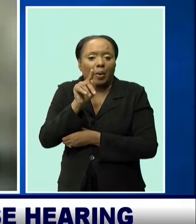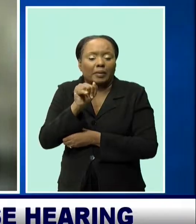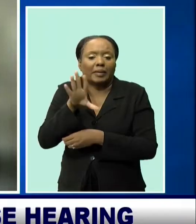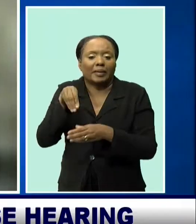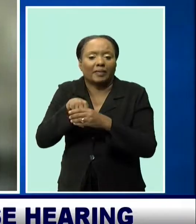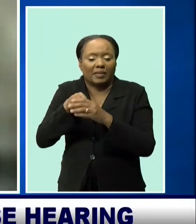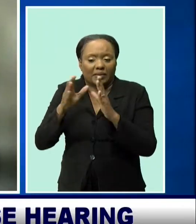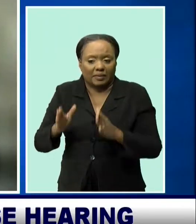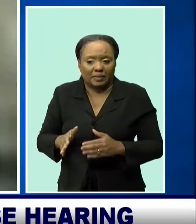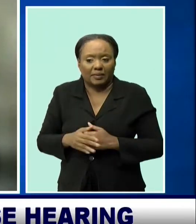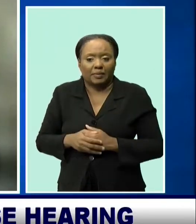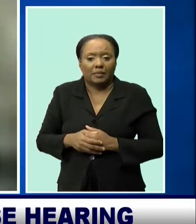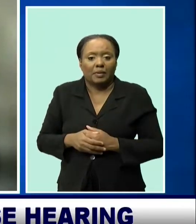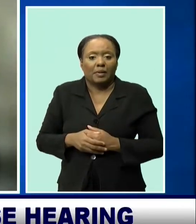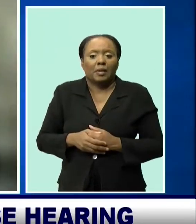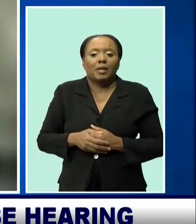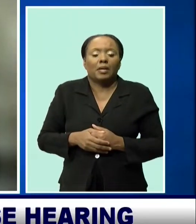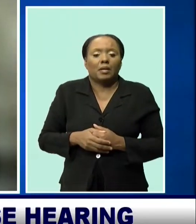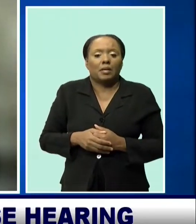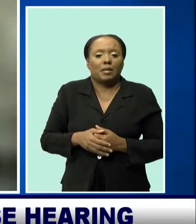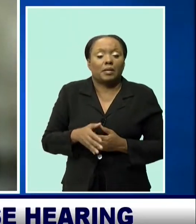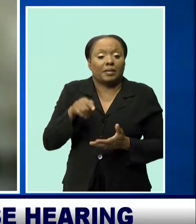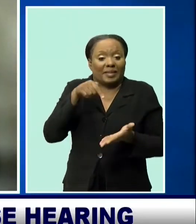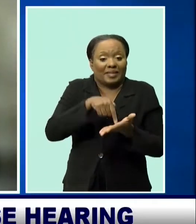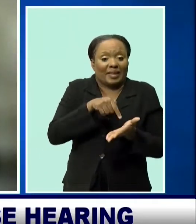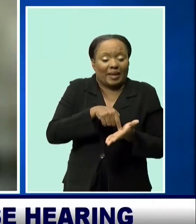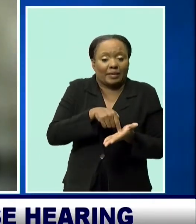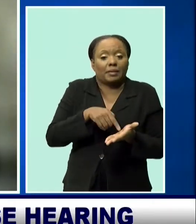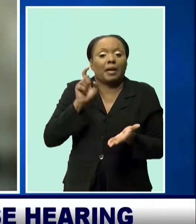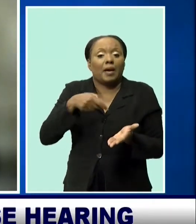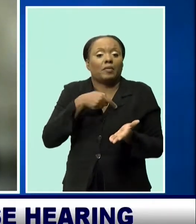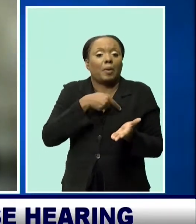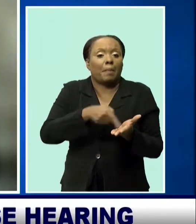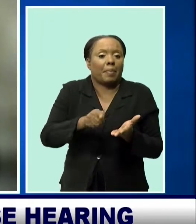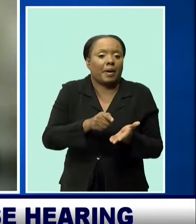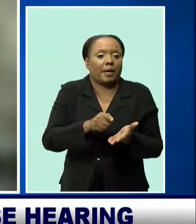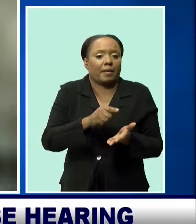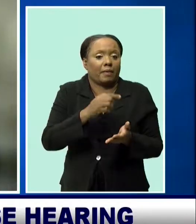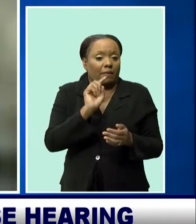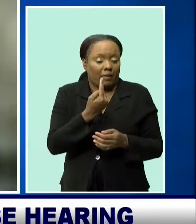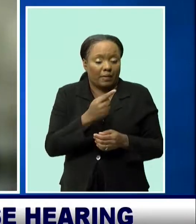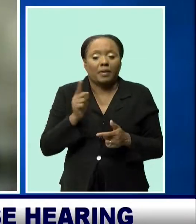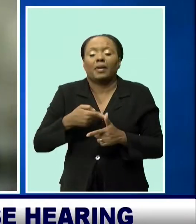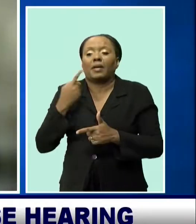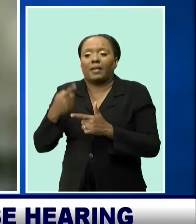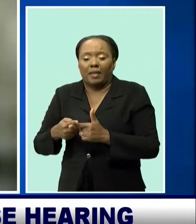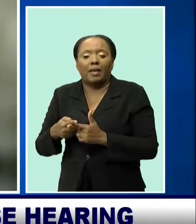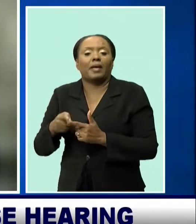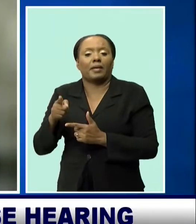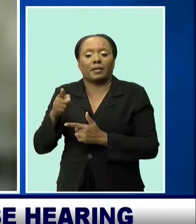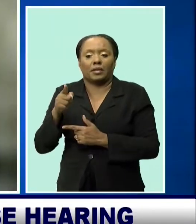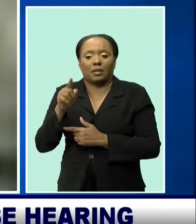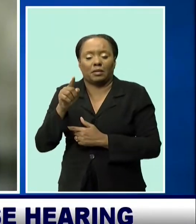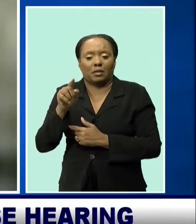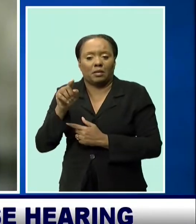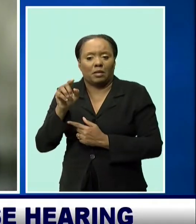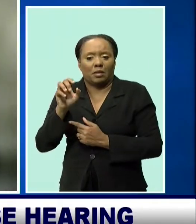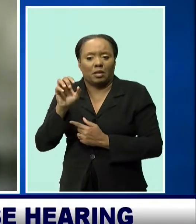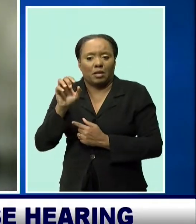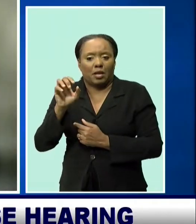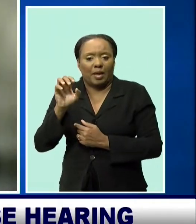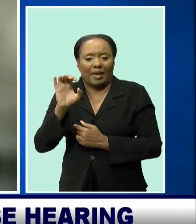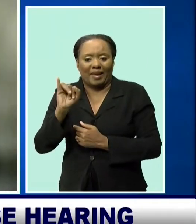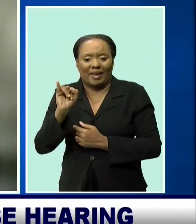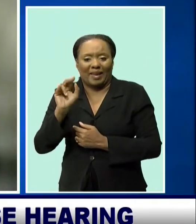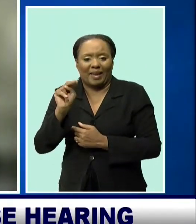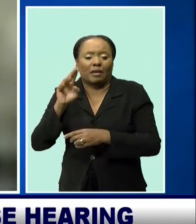are paid off before there's anything left for equity investors. And at 65% equity, the debt investors